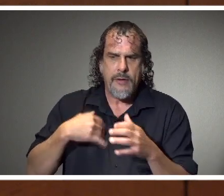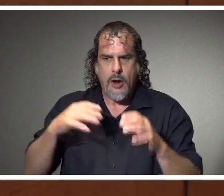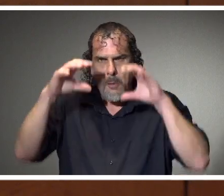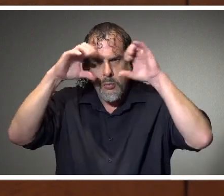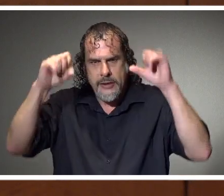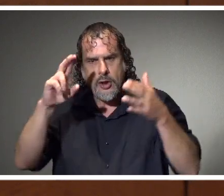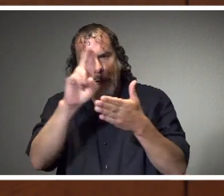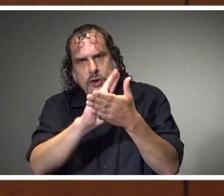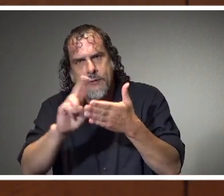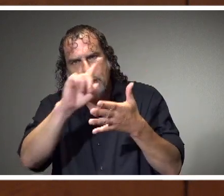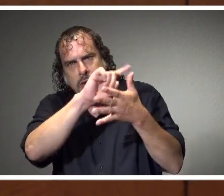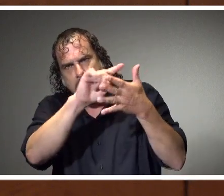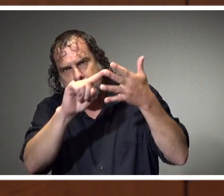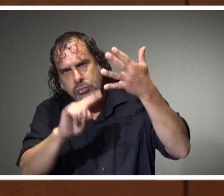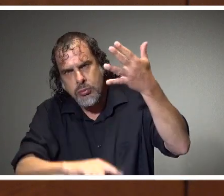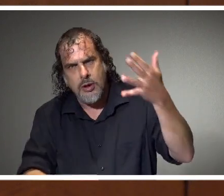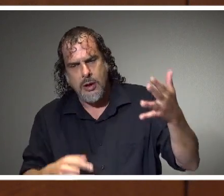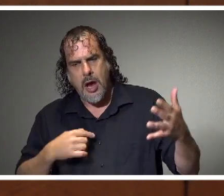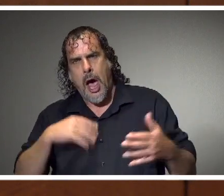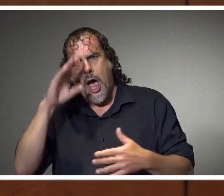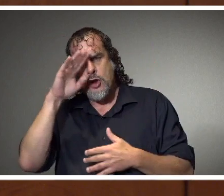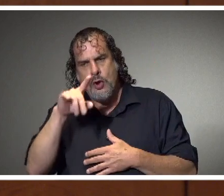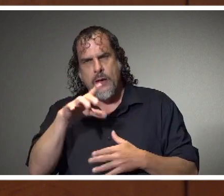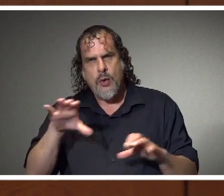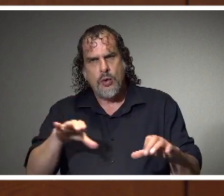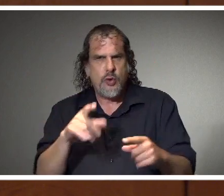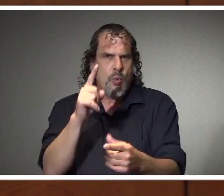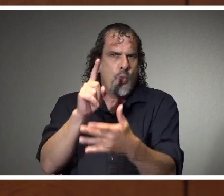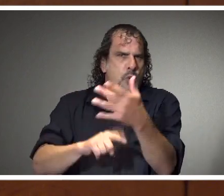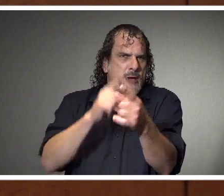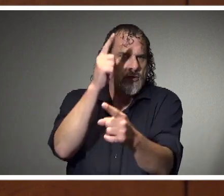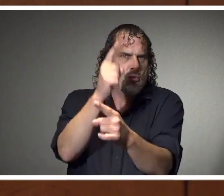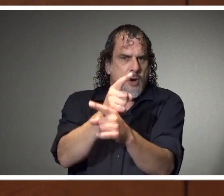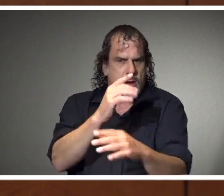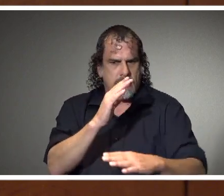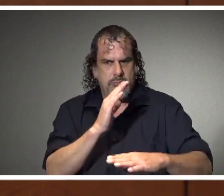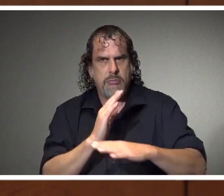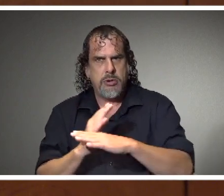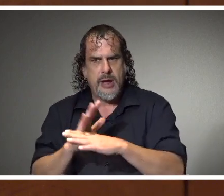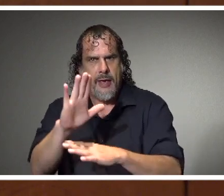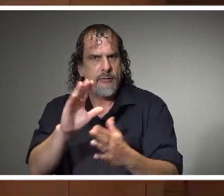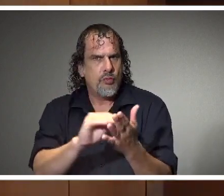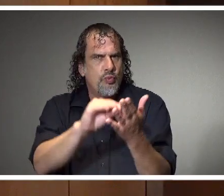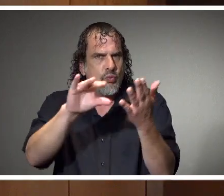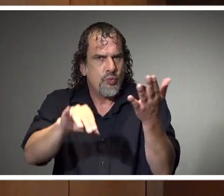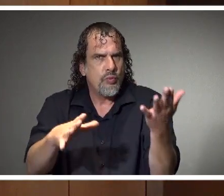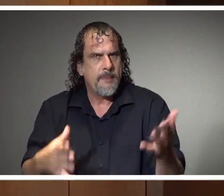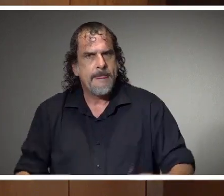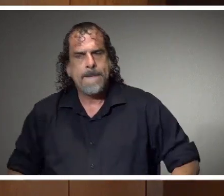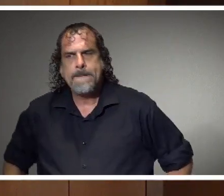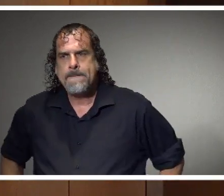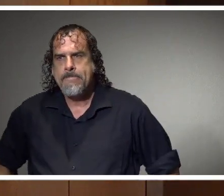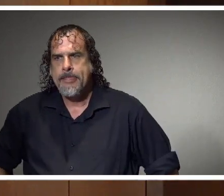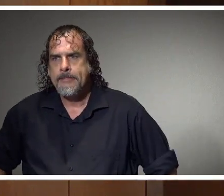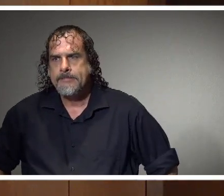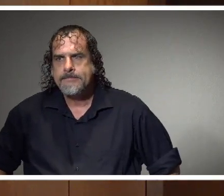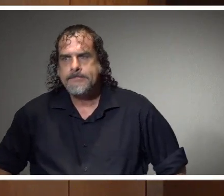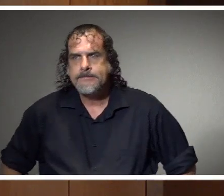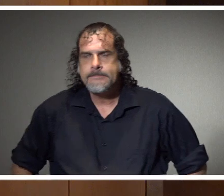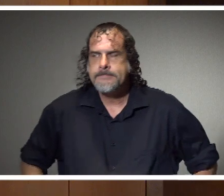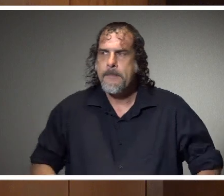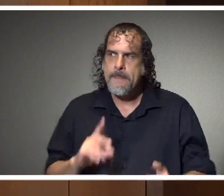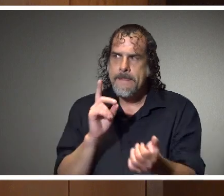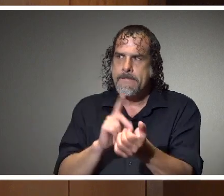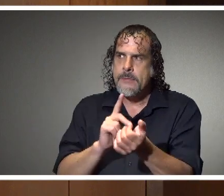years, I know them that they're going to want to do the right thing to protect their students. Joe? Yeah, Dr.